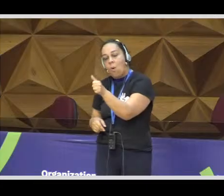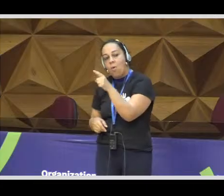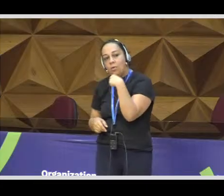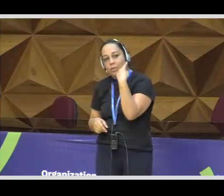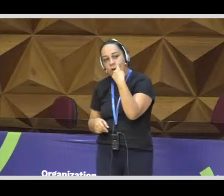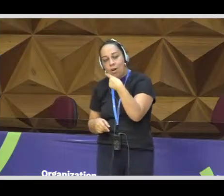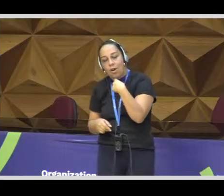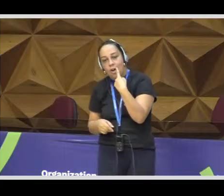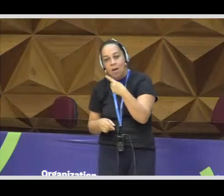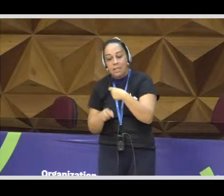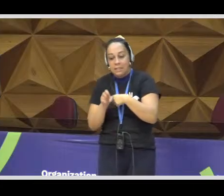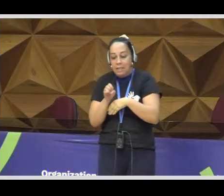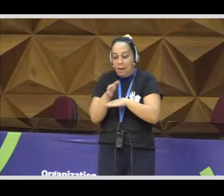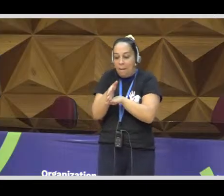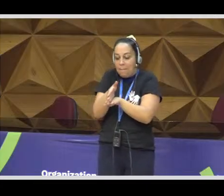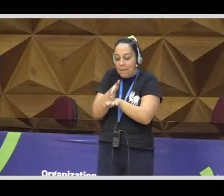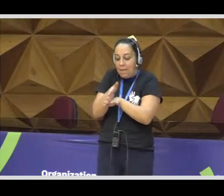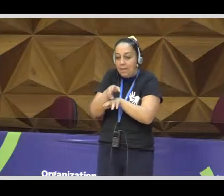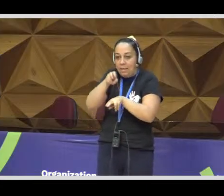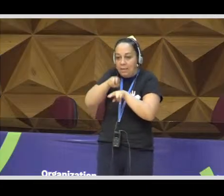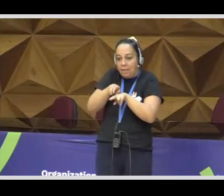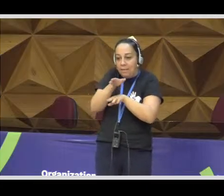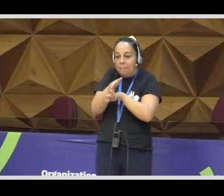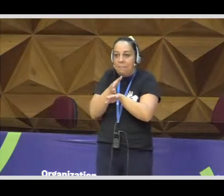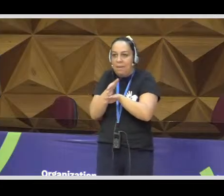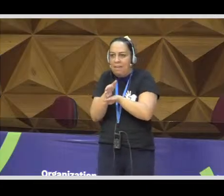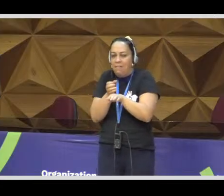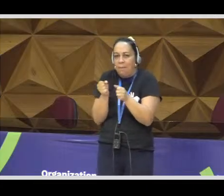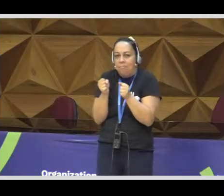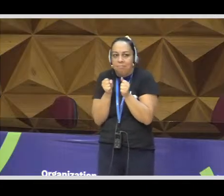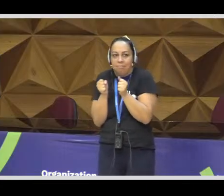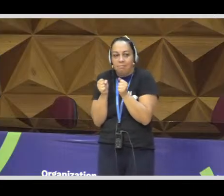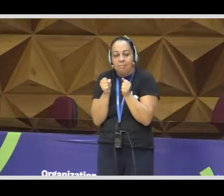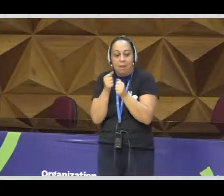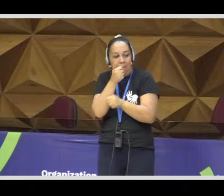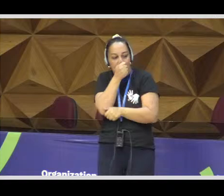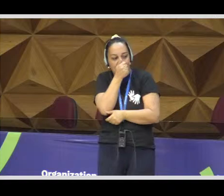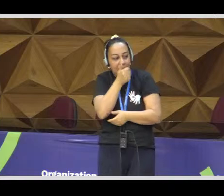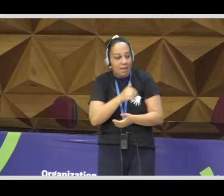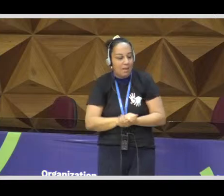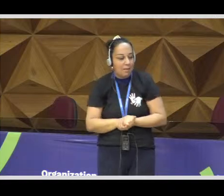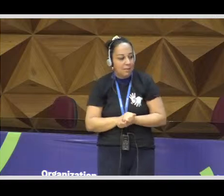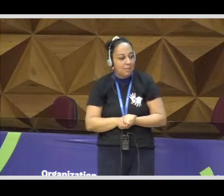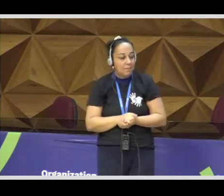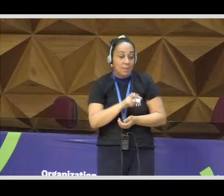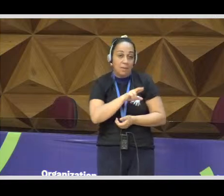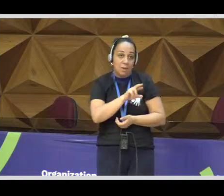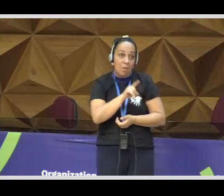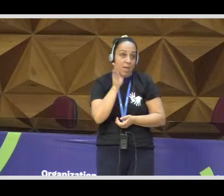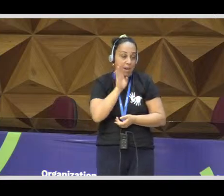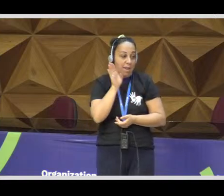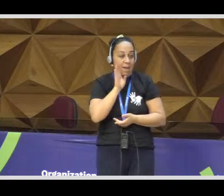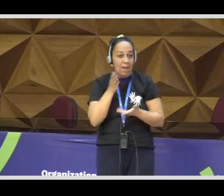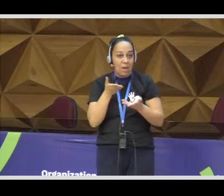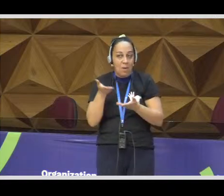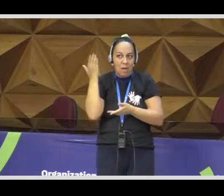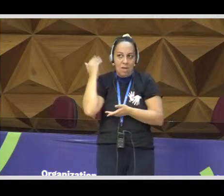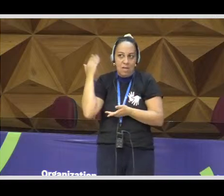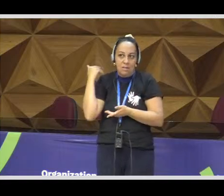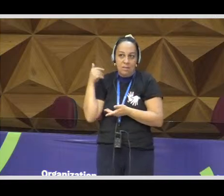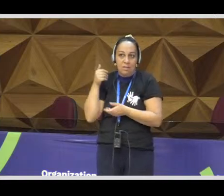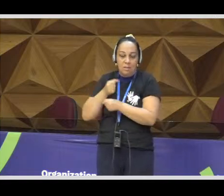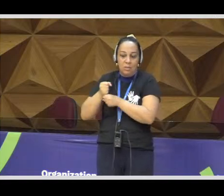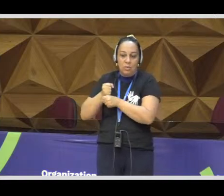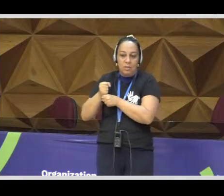trapped in, you can't escape, perhaps it's not quite as nice as that 1950s view was. So maybe there's something we can do to make that